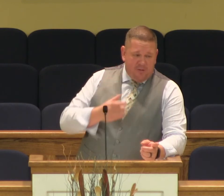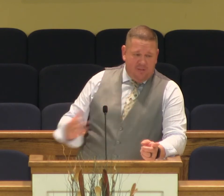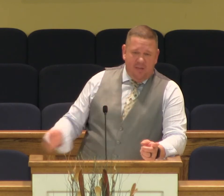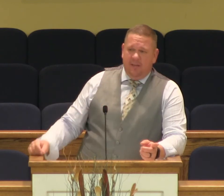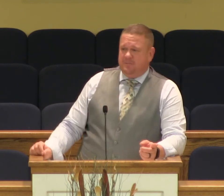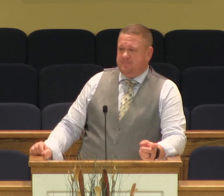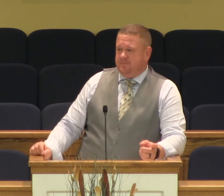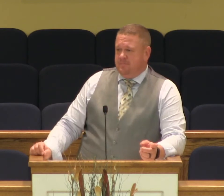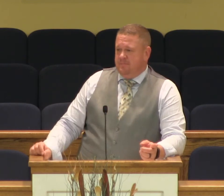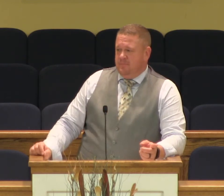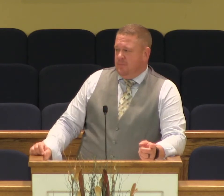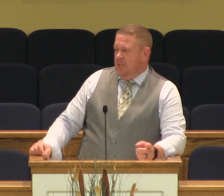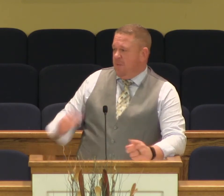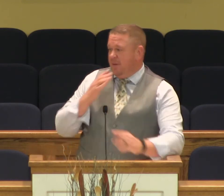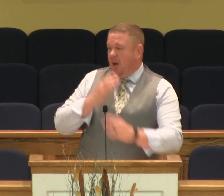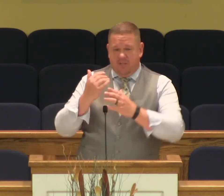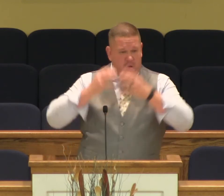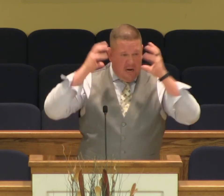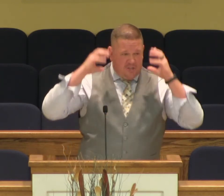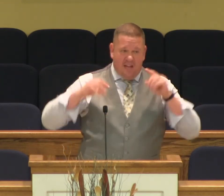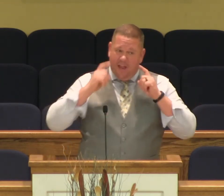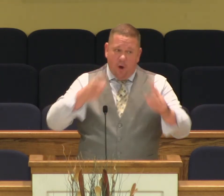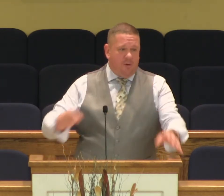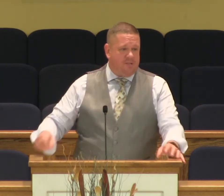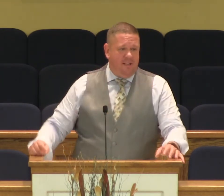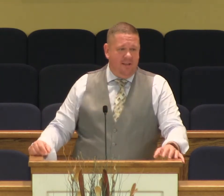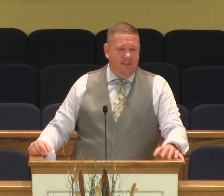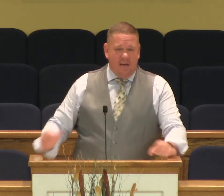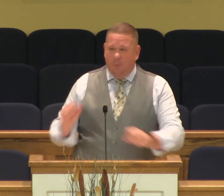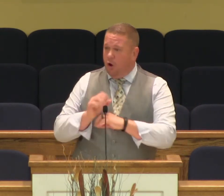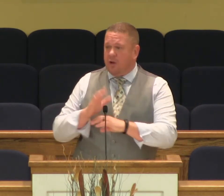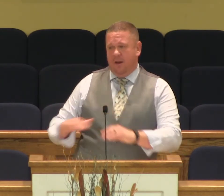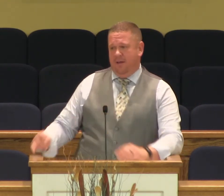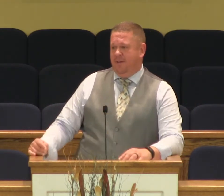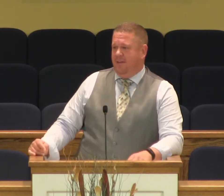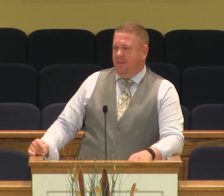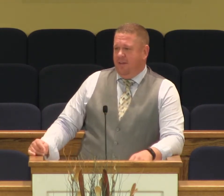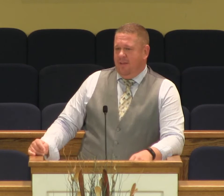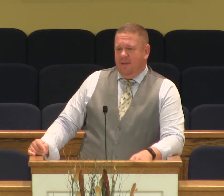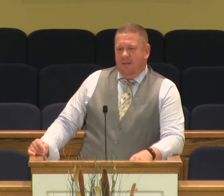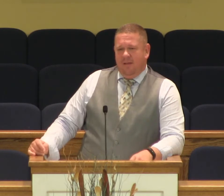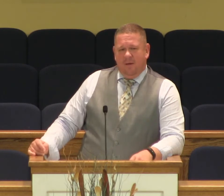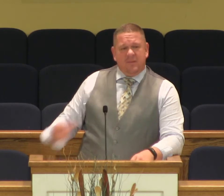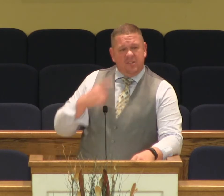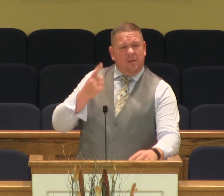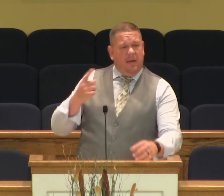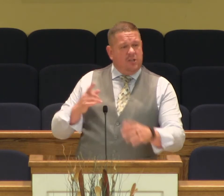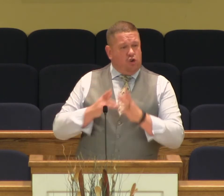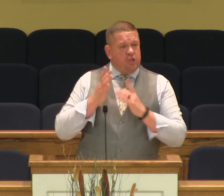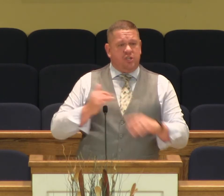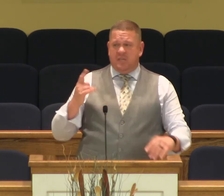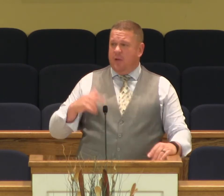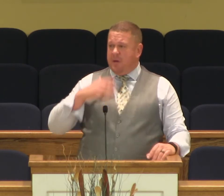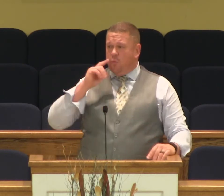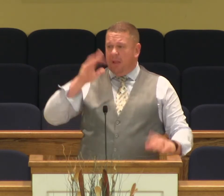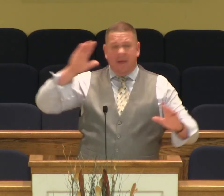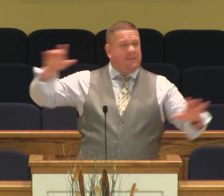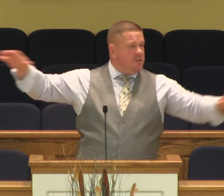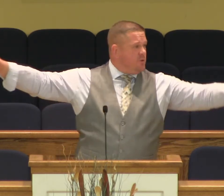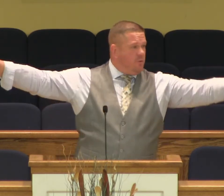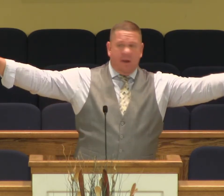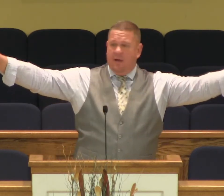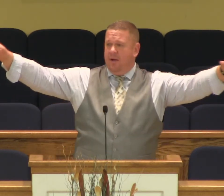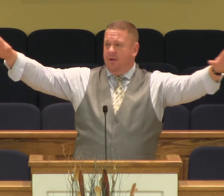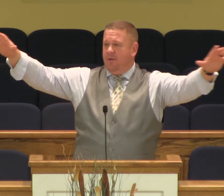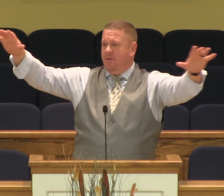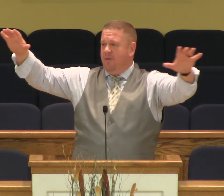about noticing things. If my daughter's got a new hairstyle, I notice it. I work on it. I'll tell you something, man. As Christians today, we better really pay attention